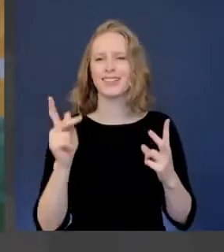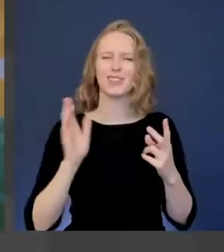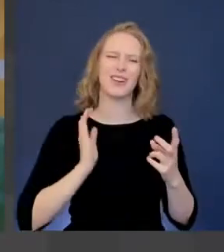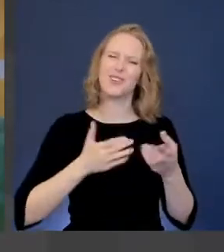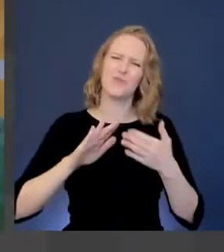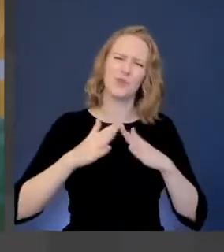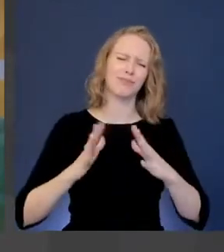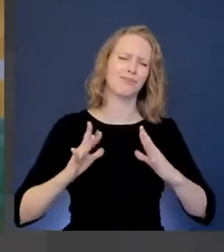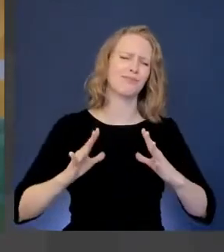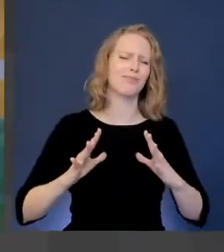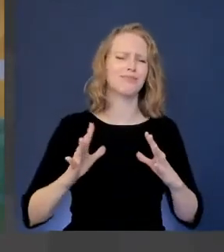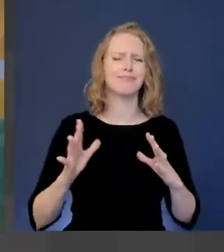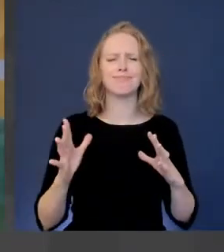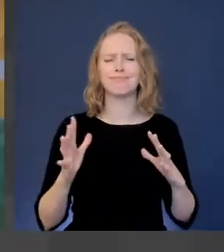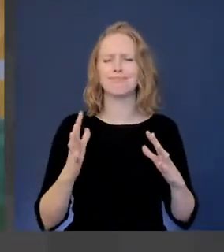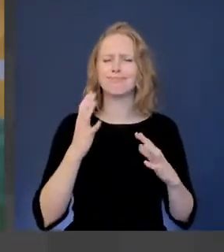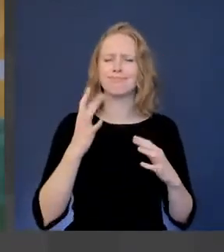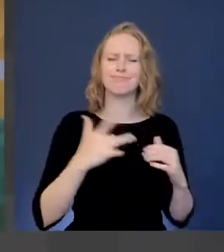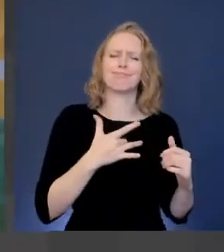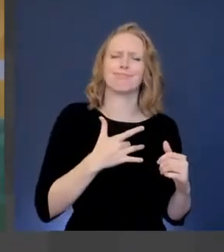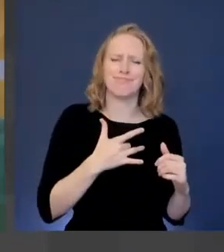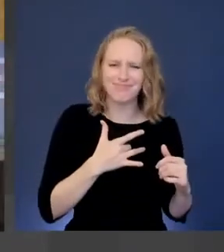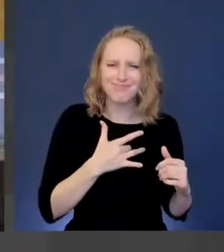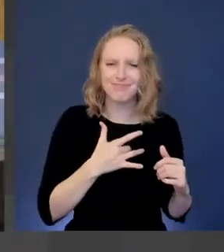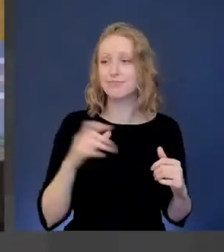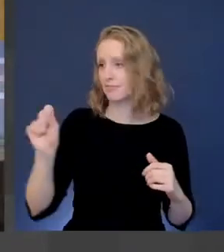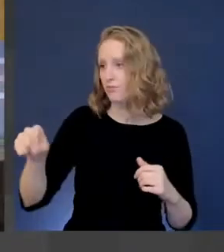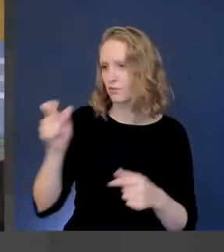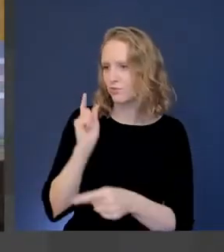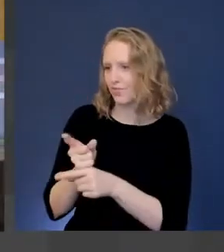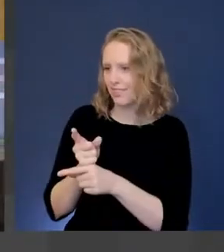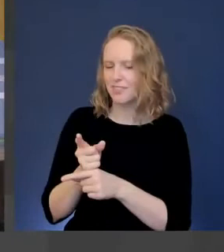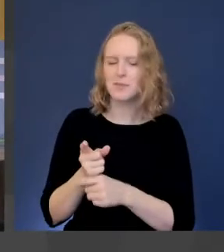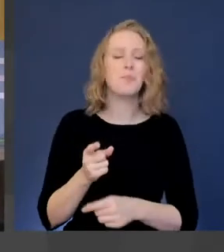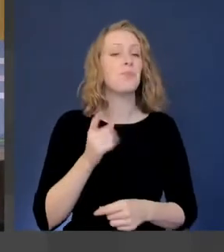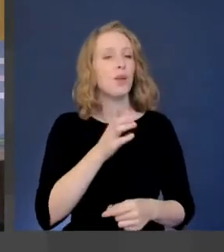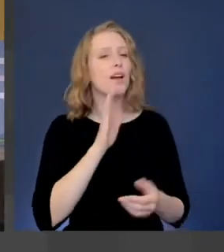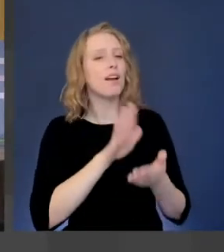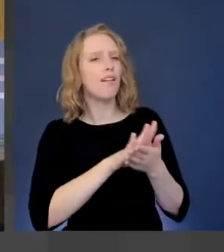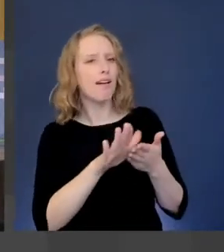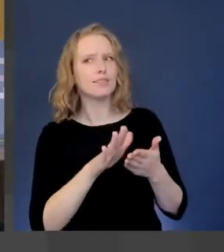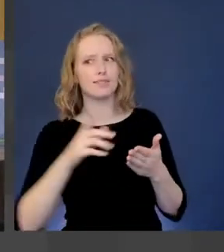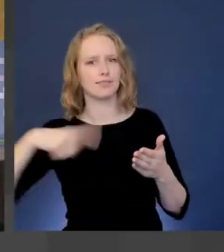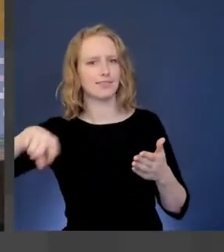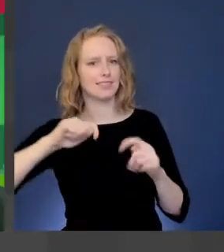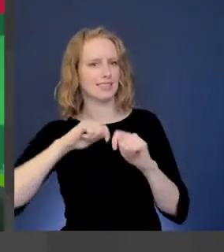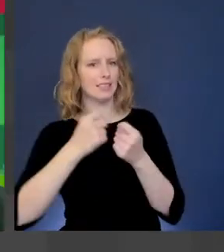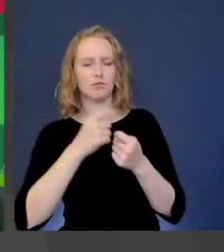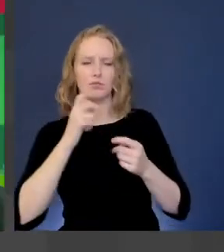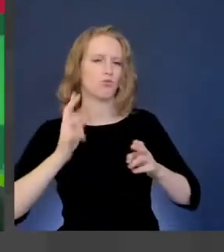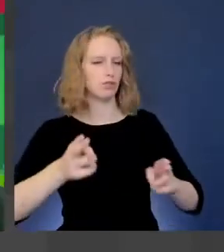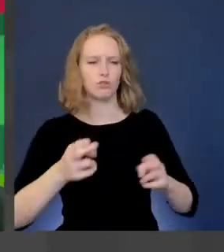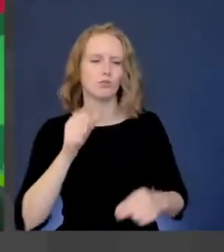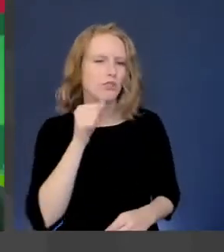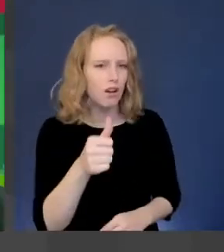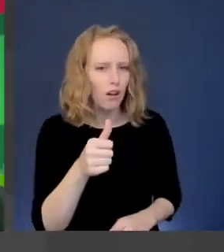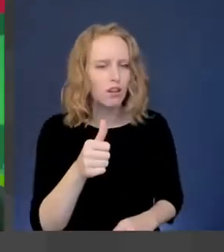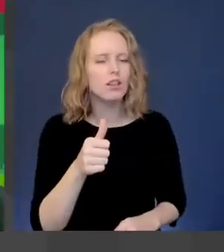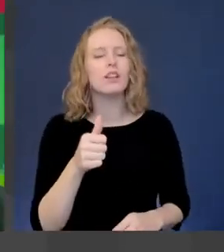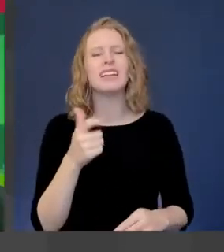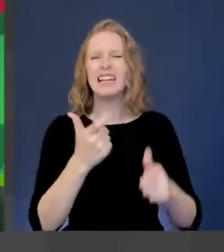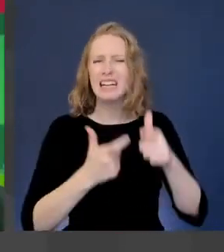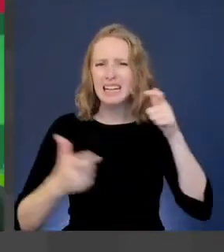you. We absolutely do. And it was so nice as a team to be able to not rush it, since this change is so big, to be able to do it properly and take the time